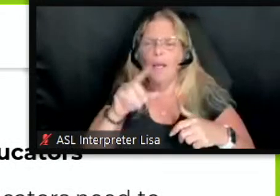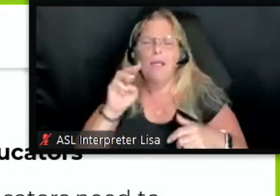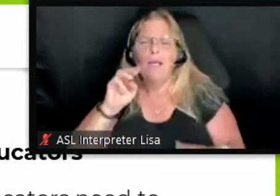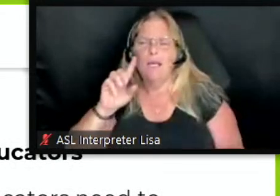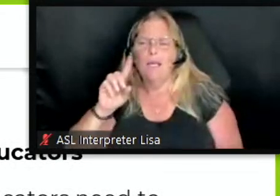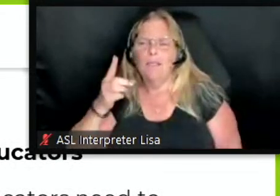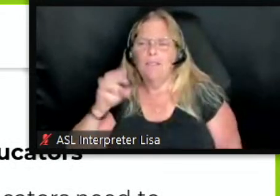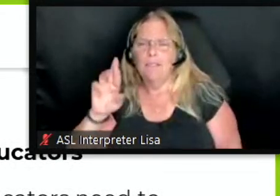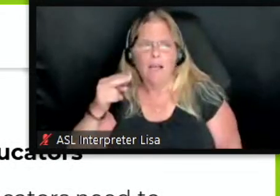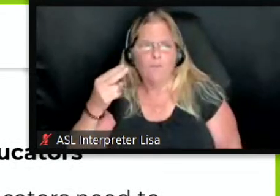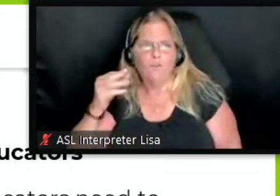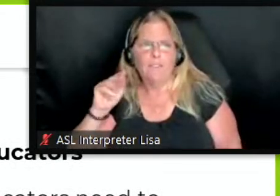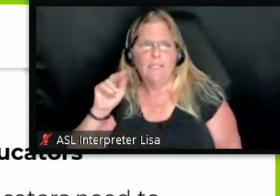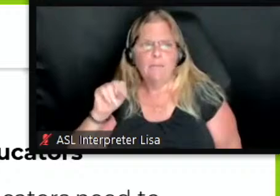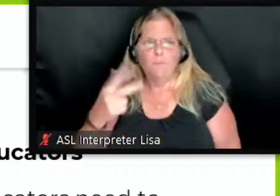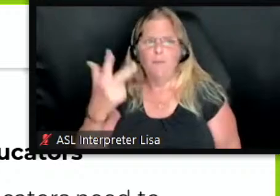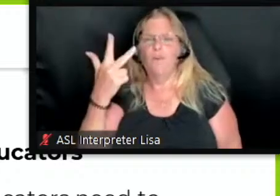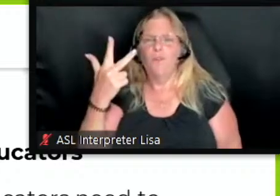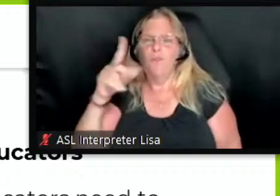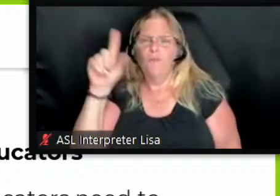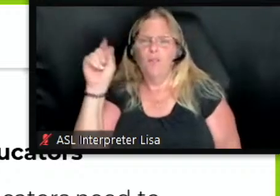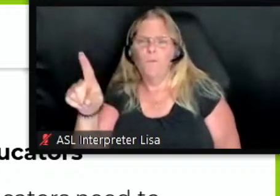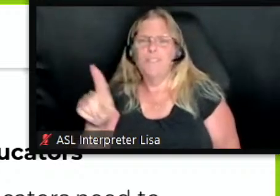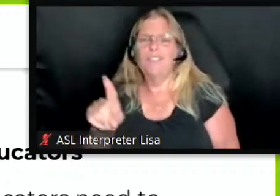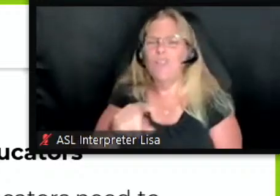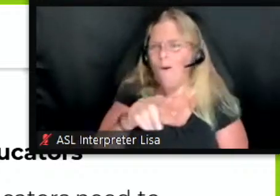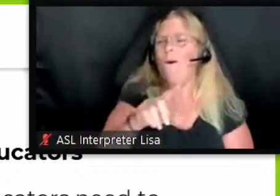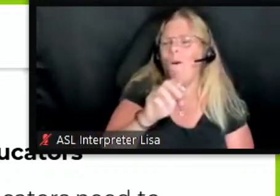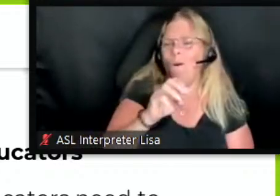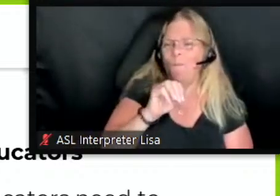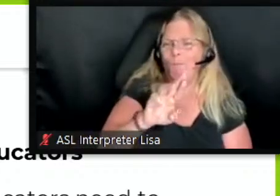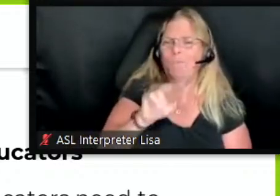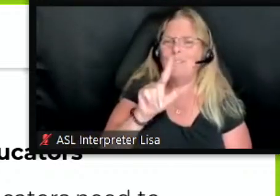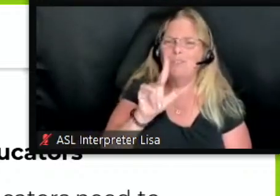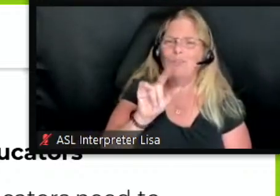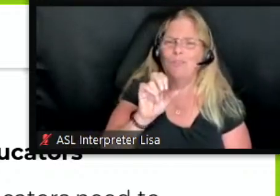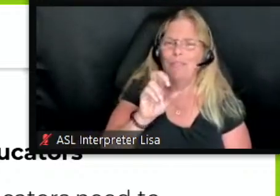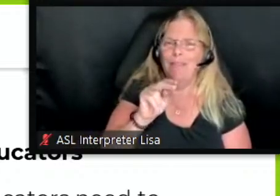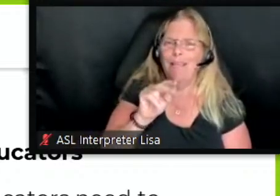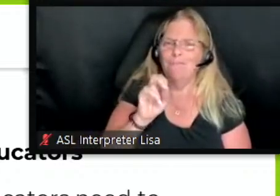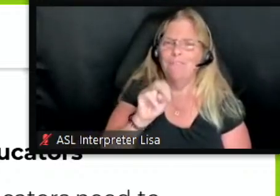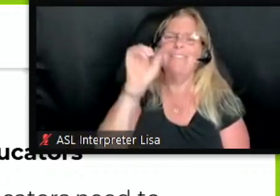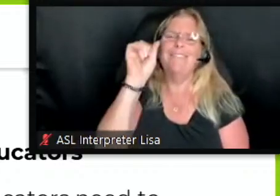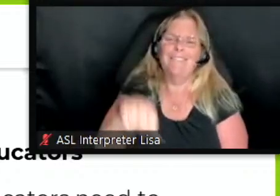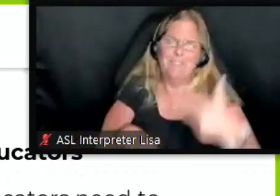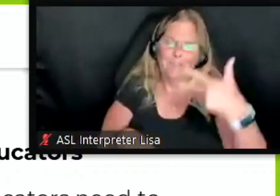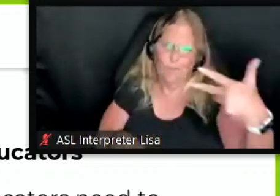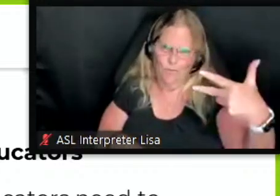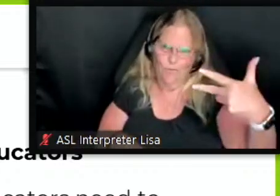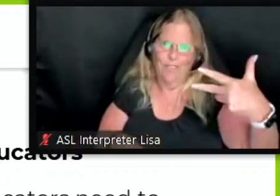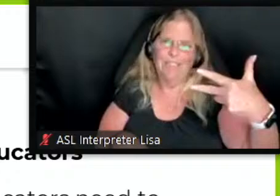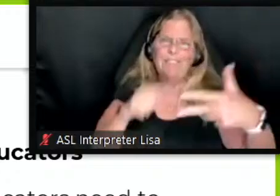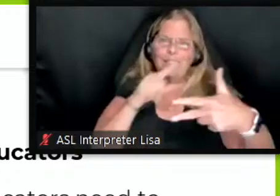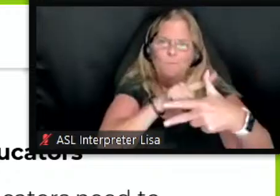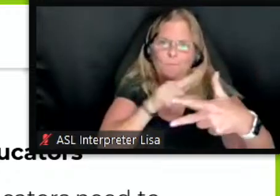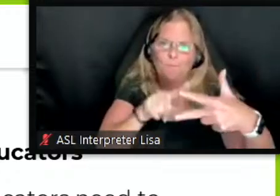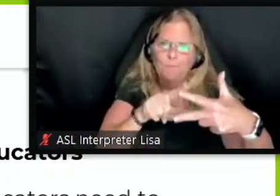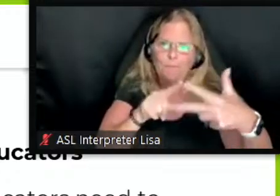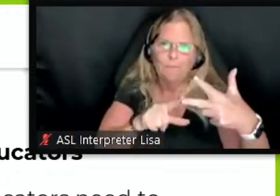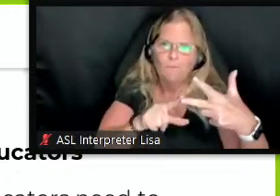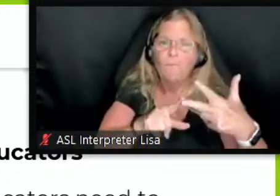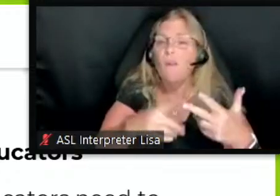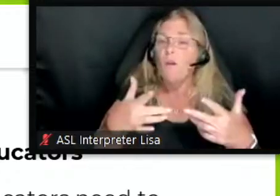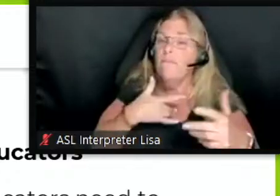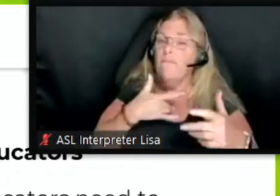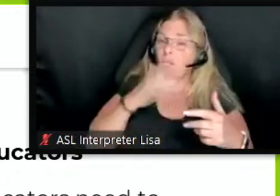Okay. Perfect. Just so obviously you can take the conversations where you think they should go, but we really